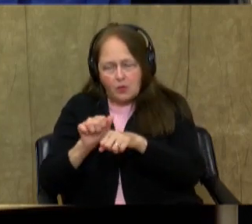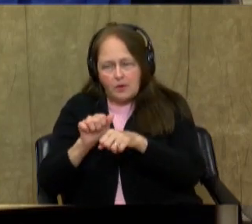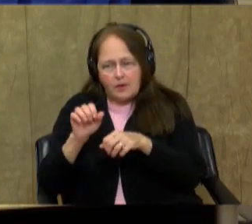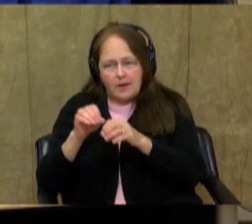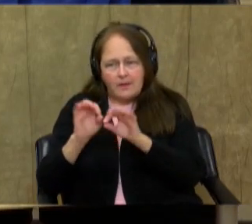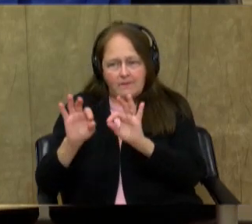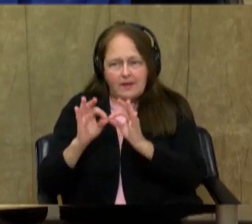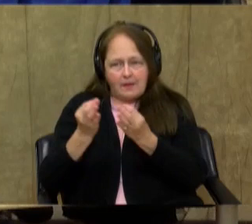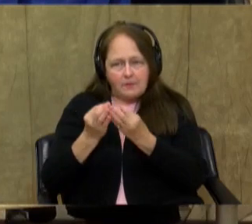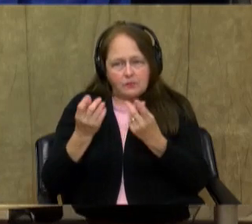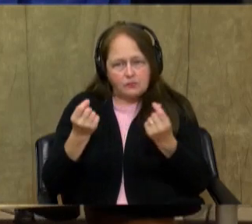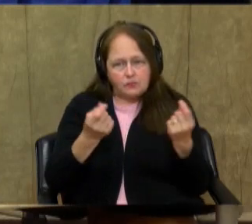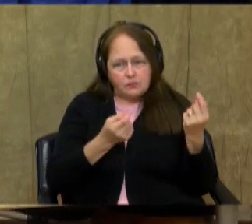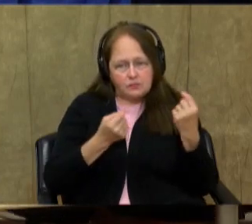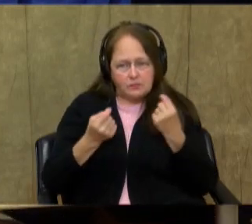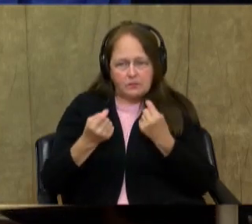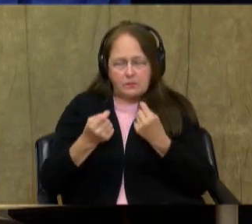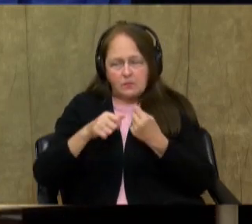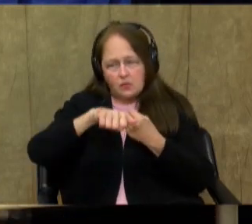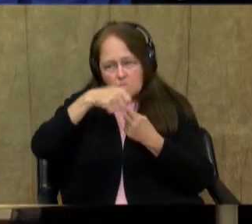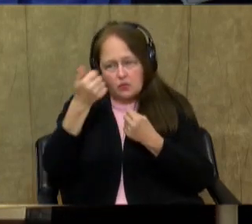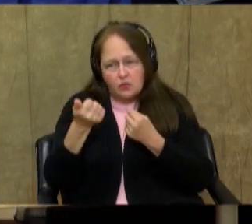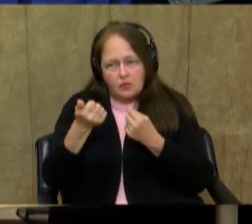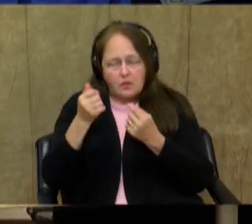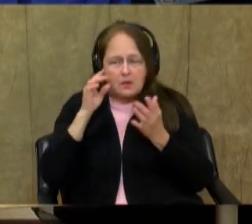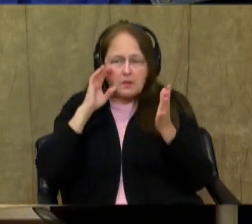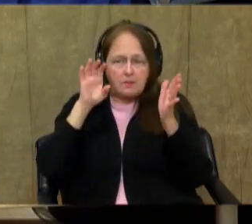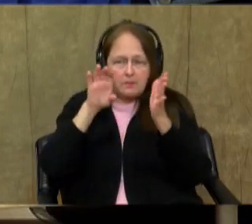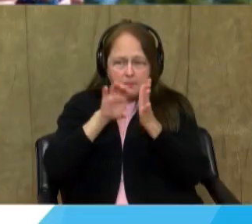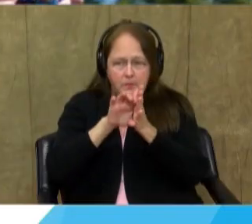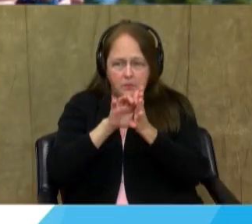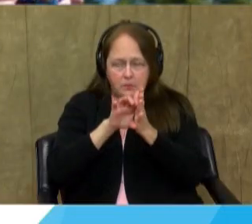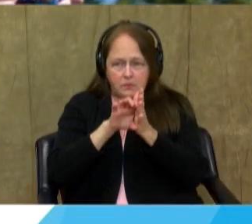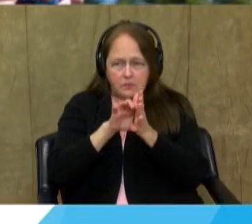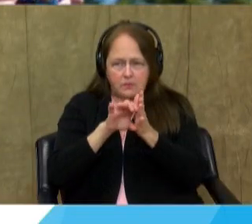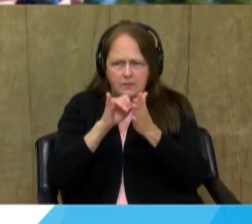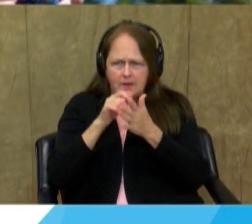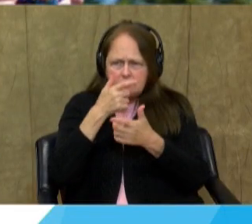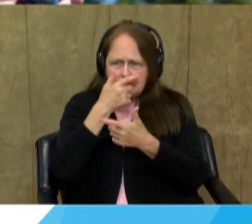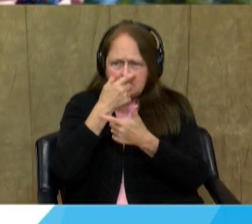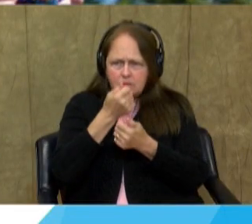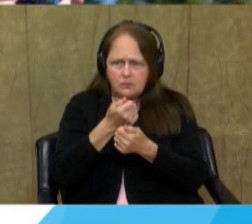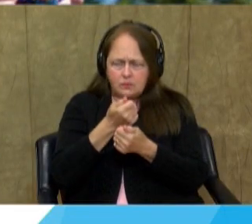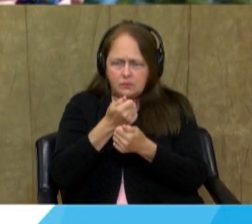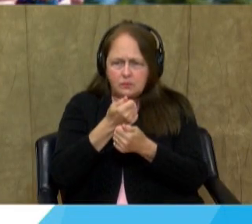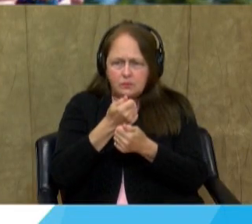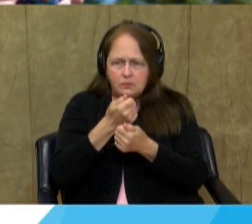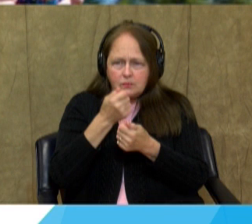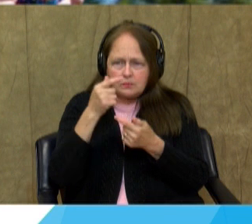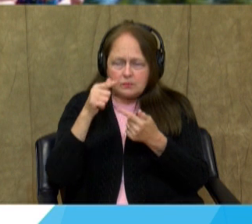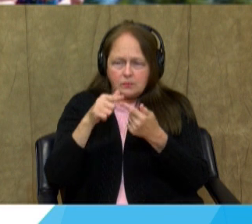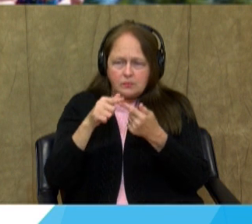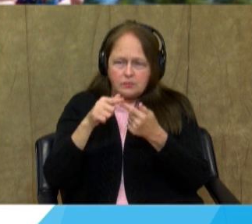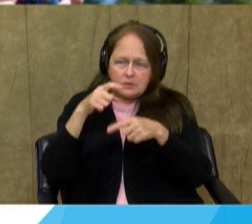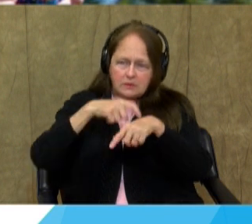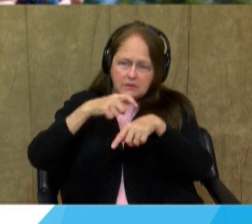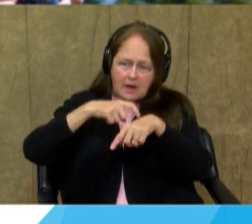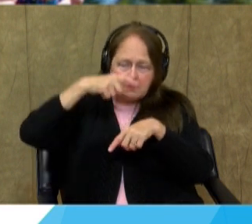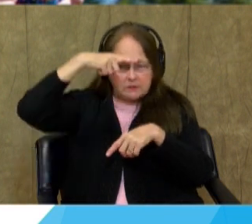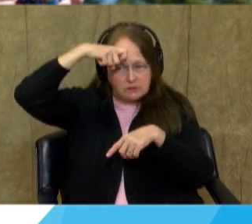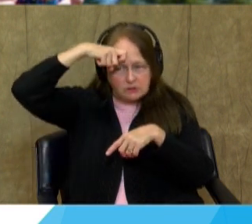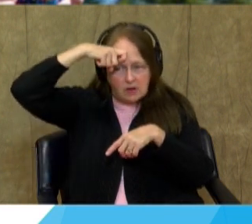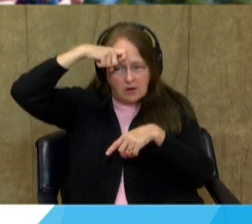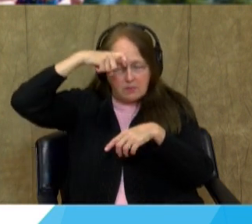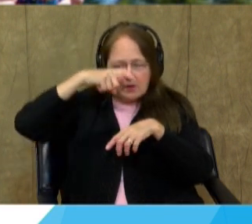try another one. Look at that picture. That's interesting. We're getting into, the summer,